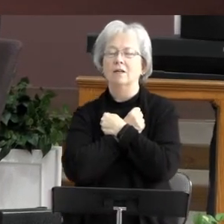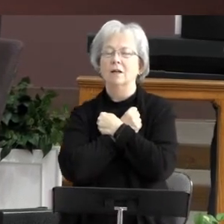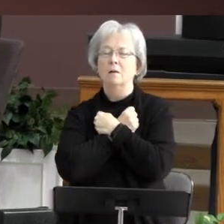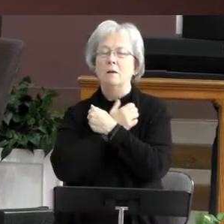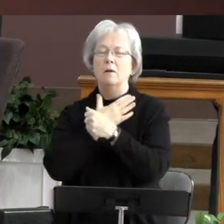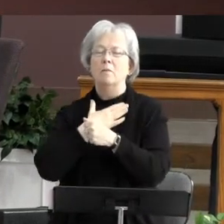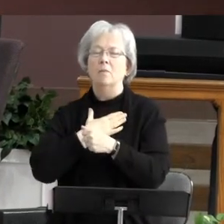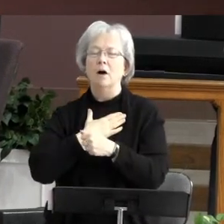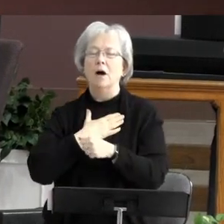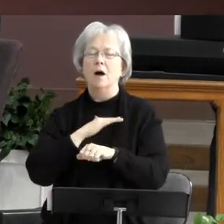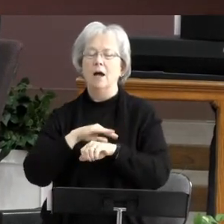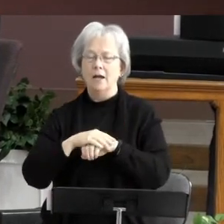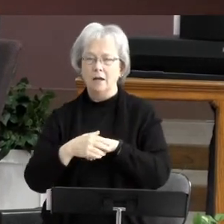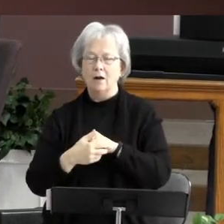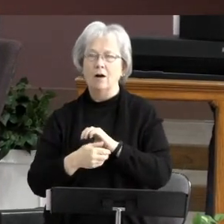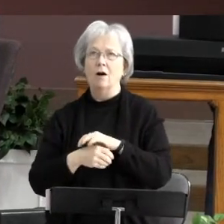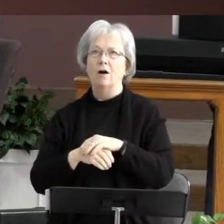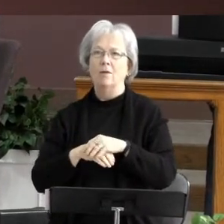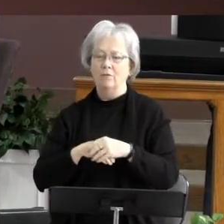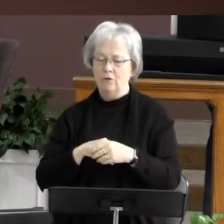love. My